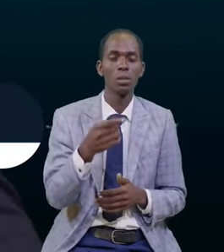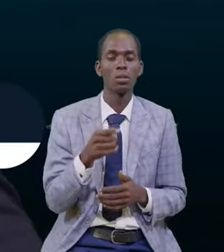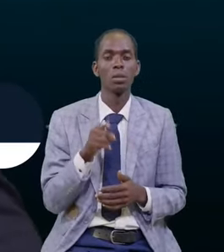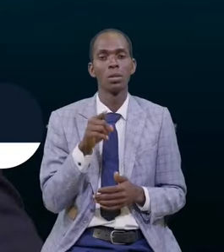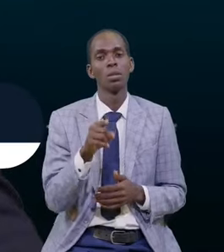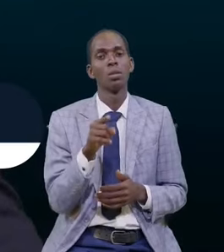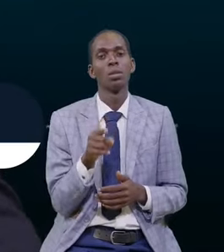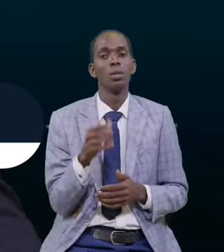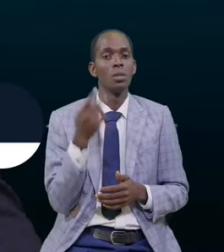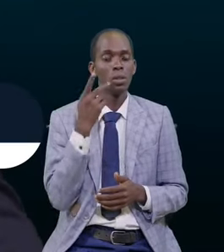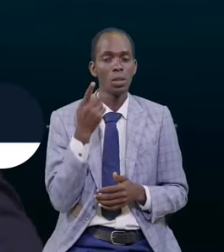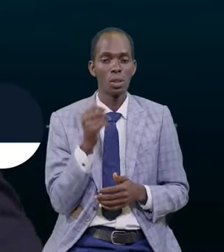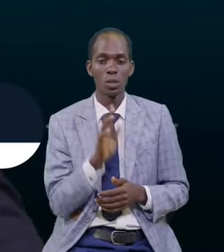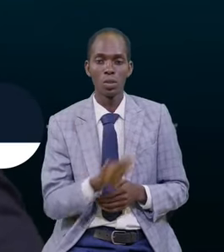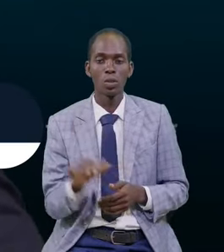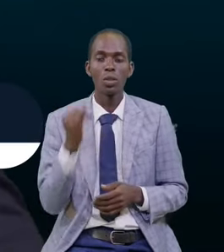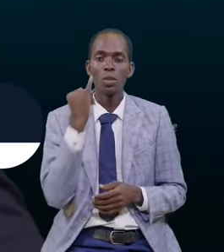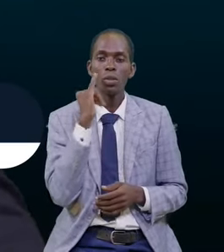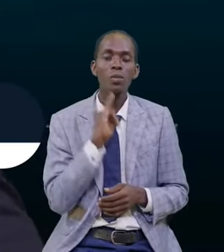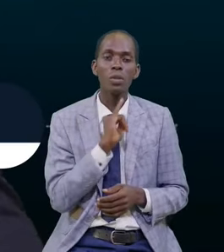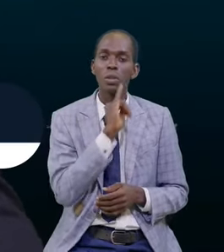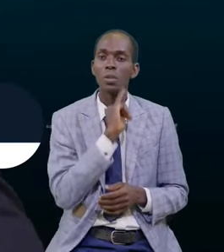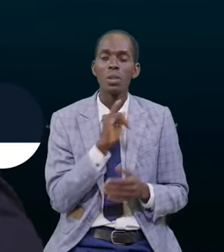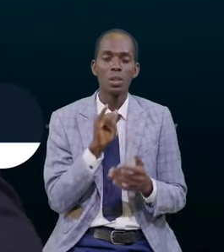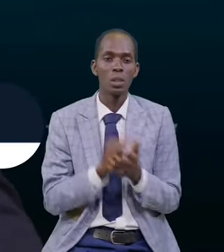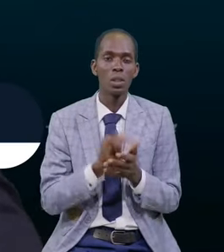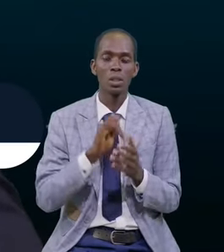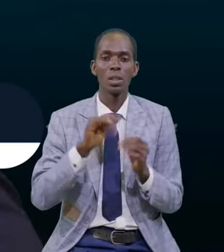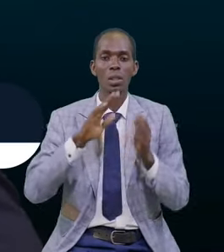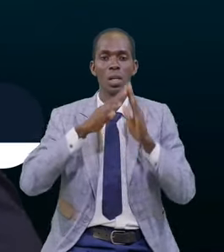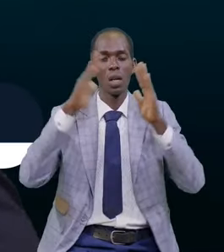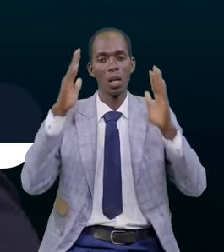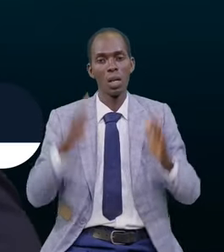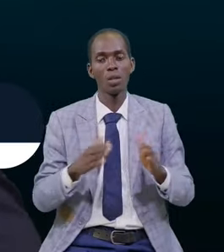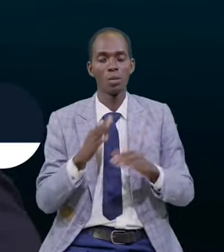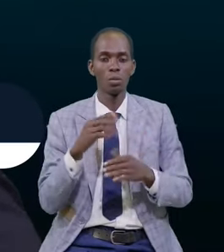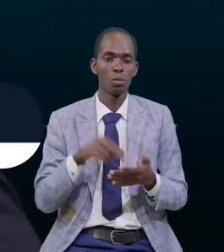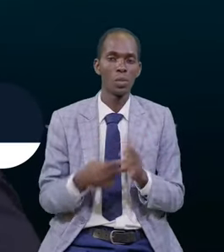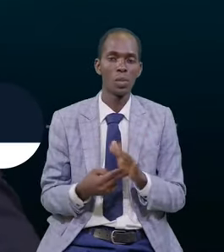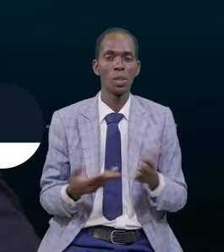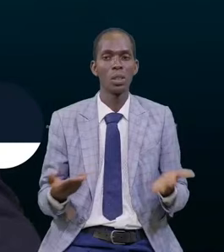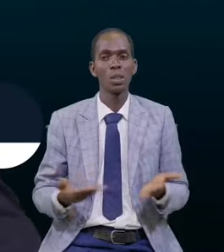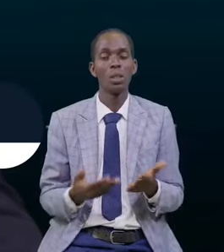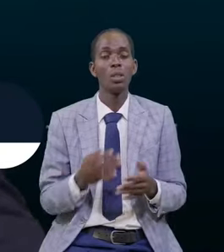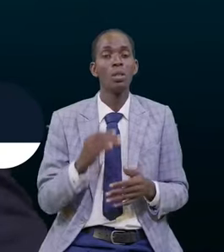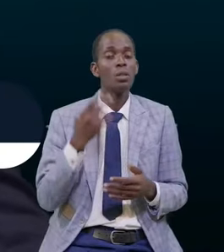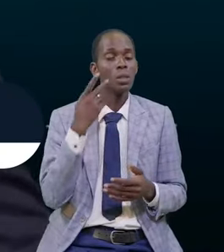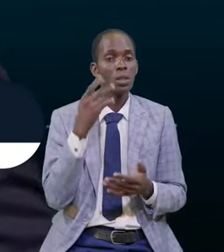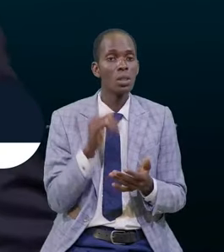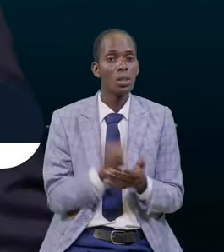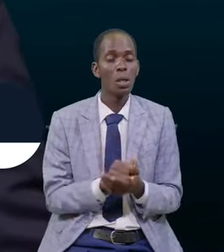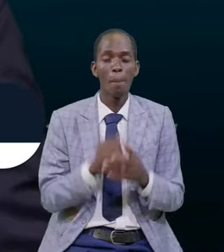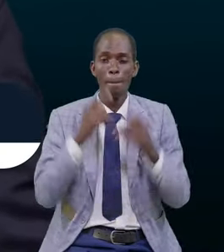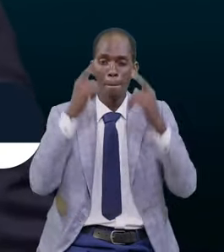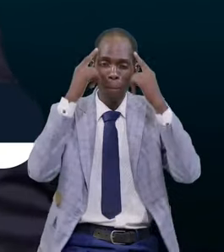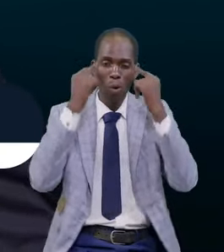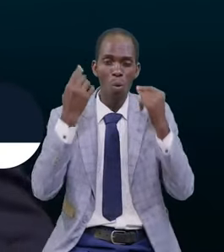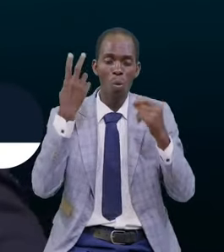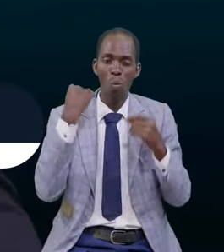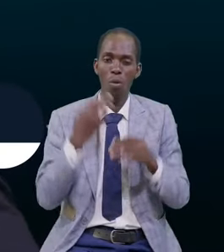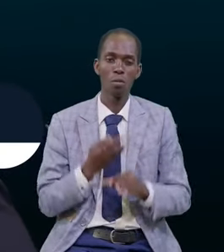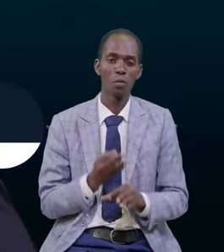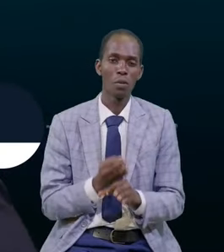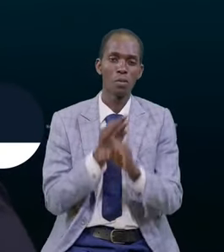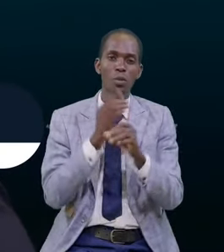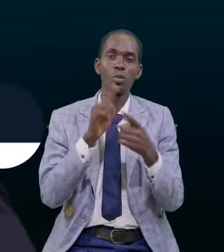of Israel that is the house being referred to there Moses was faithful go to God in all his responsibilities he